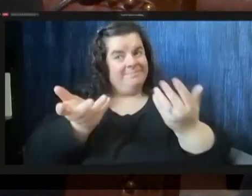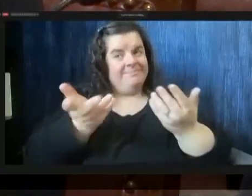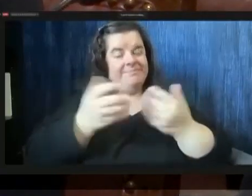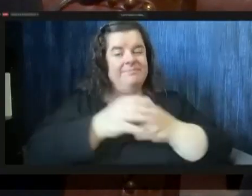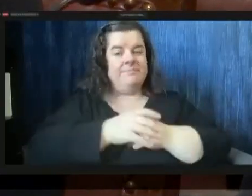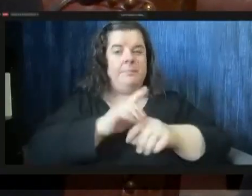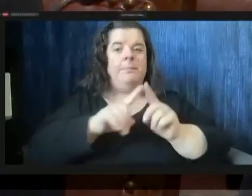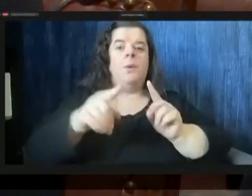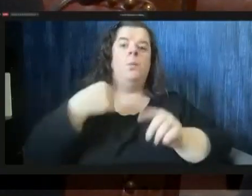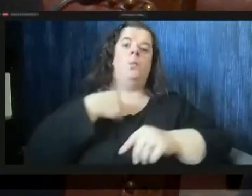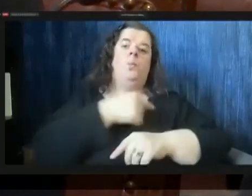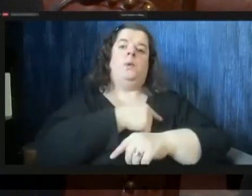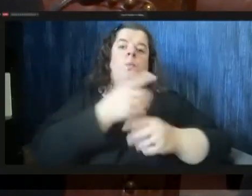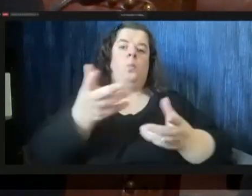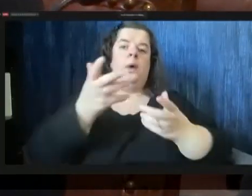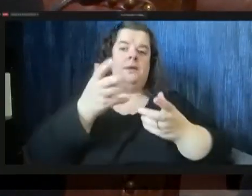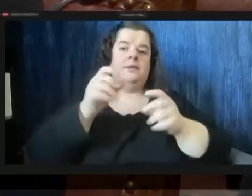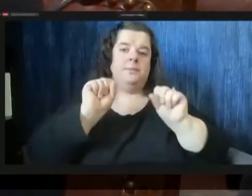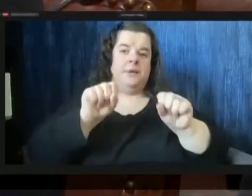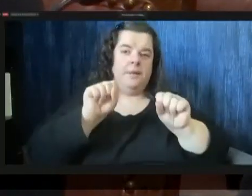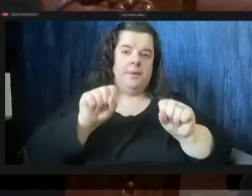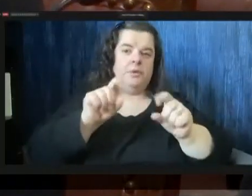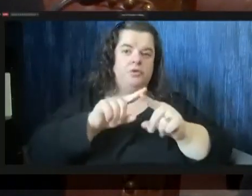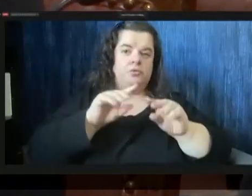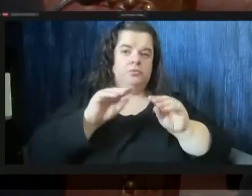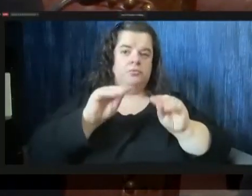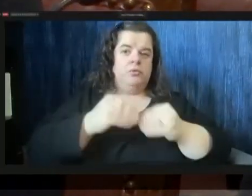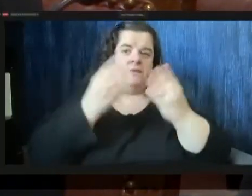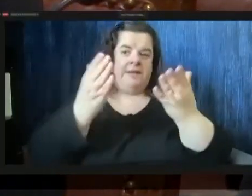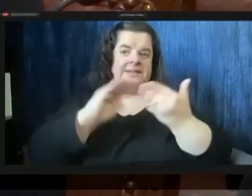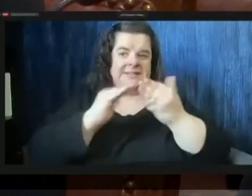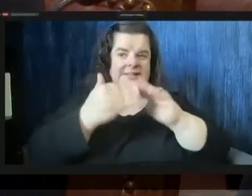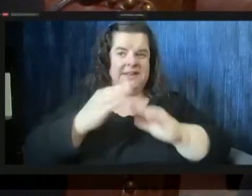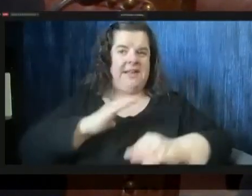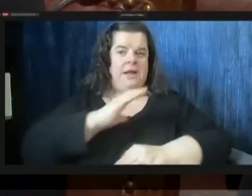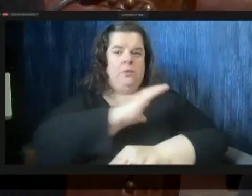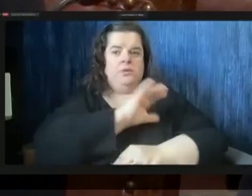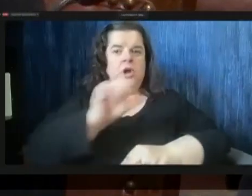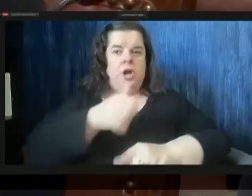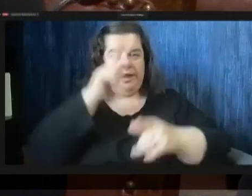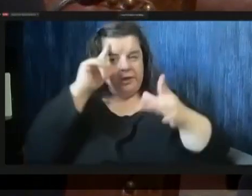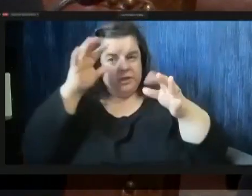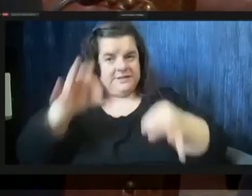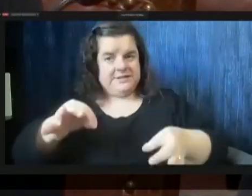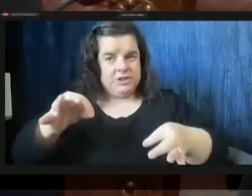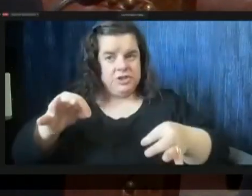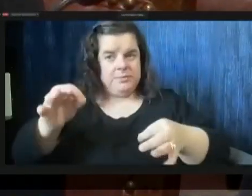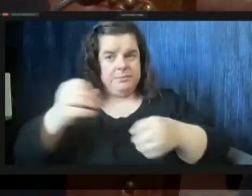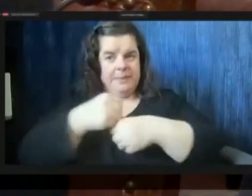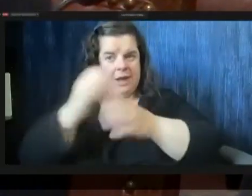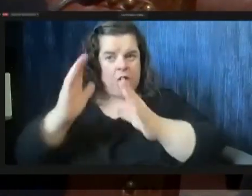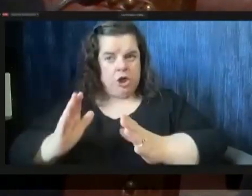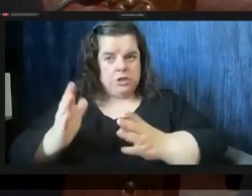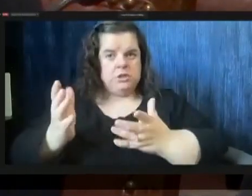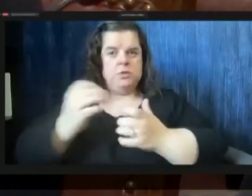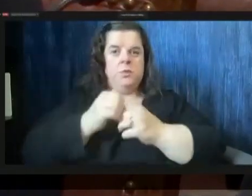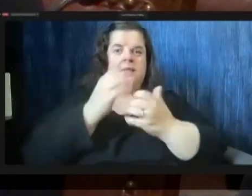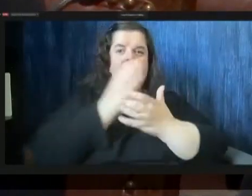wanted to really be able to provide city council and other decision makers with some